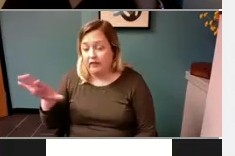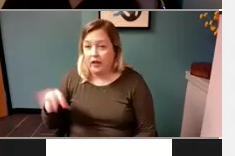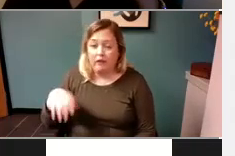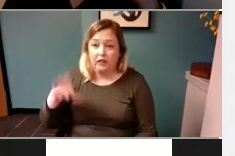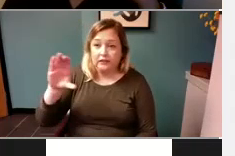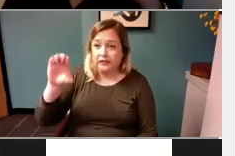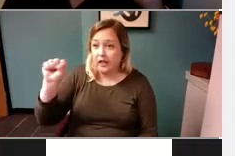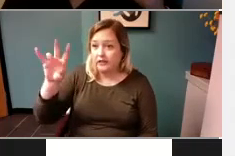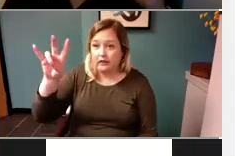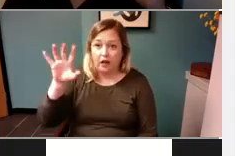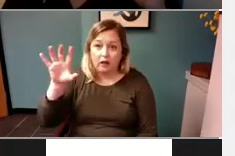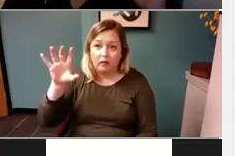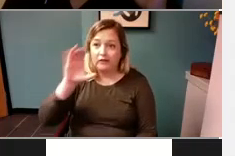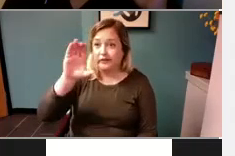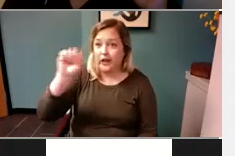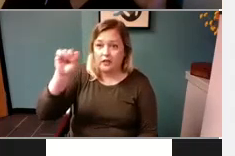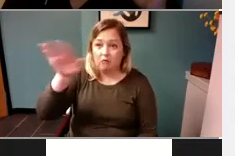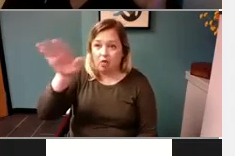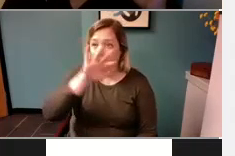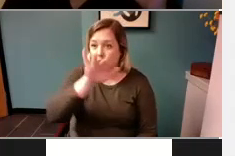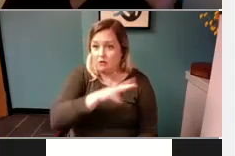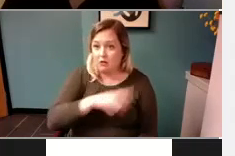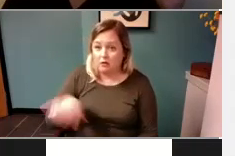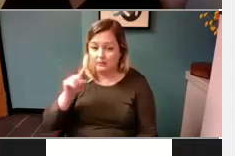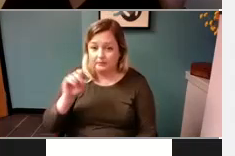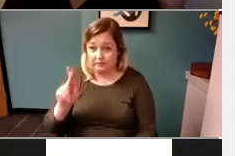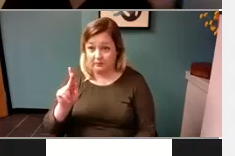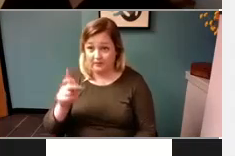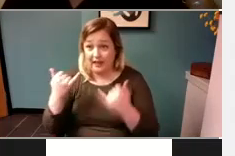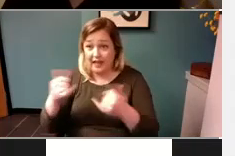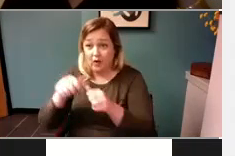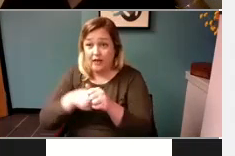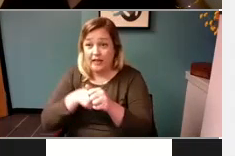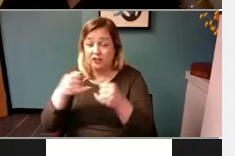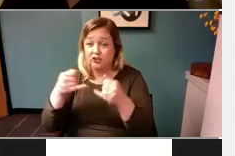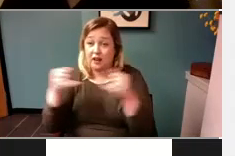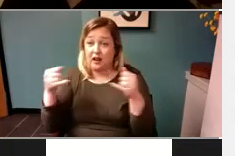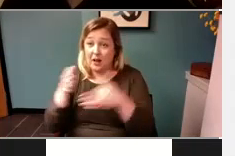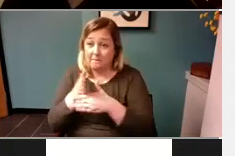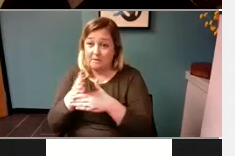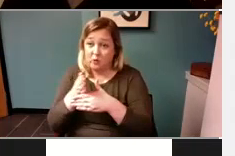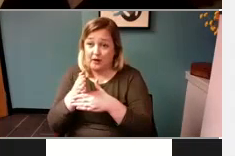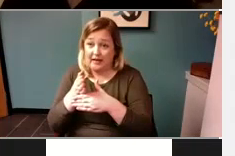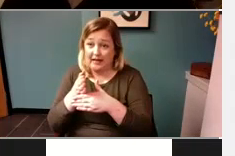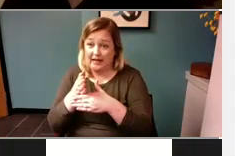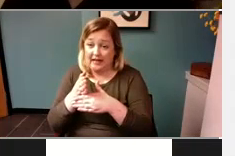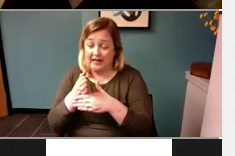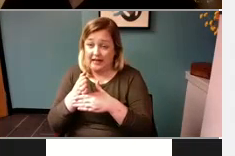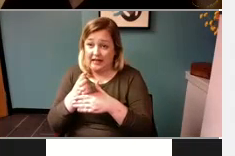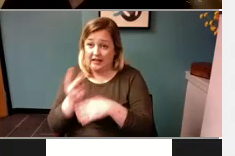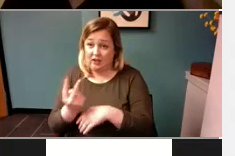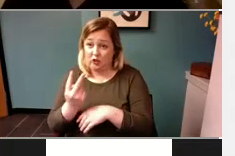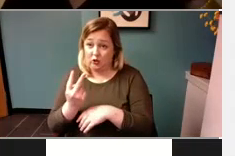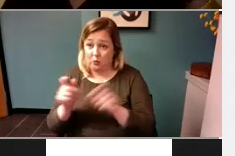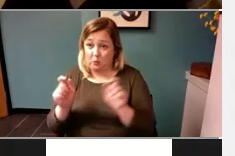individual classes. Now, every edge between two nodes, let's say, represents whether